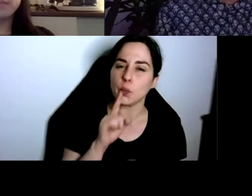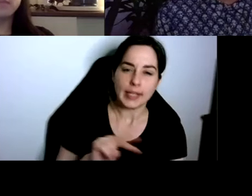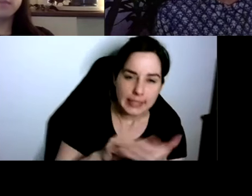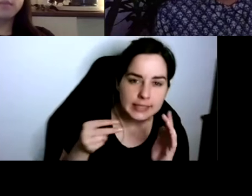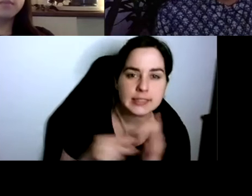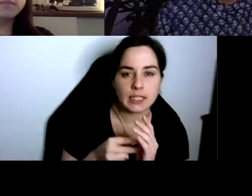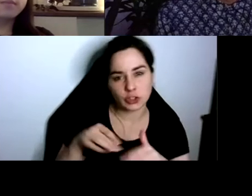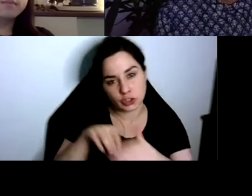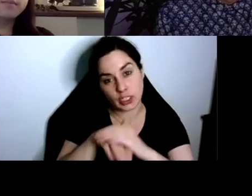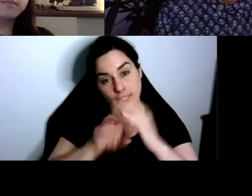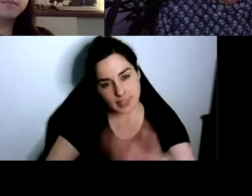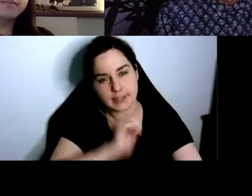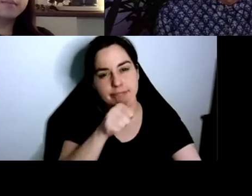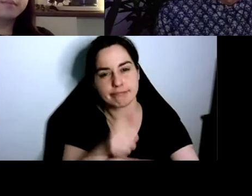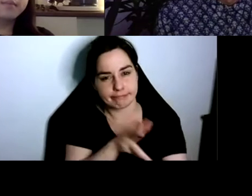audiences.